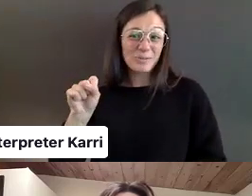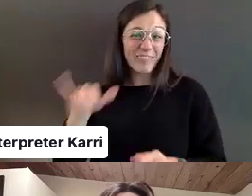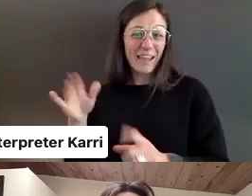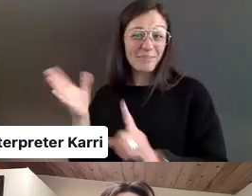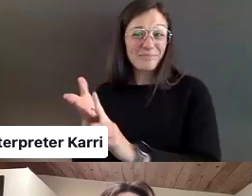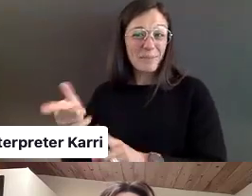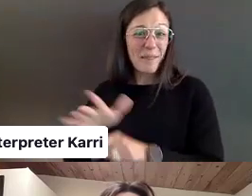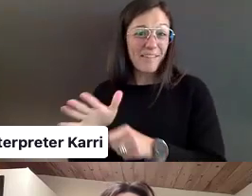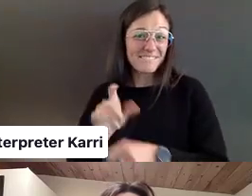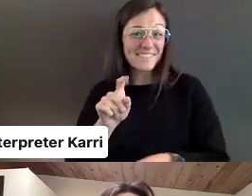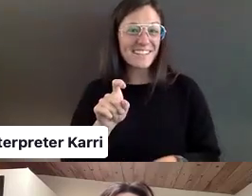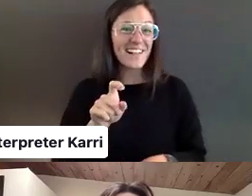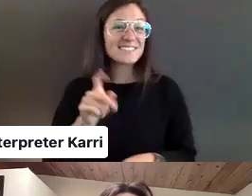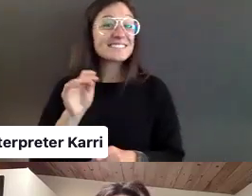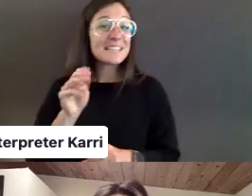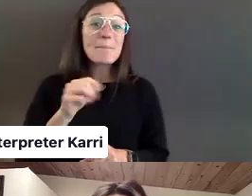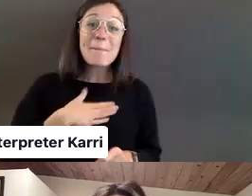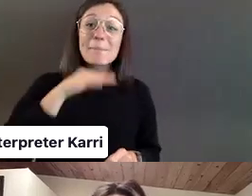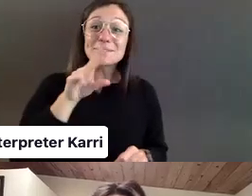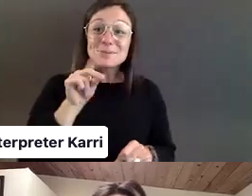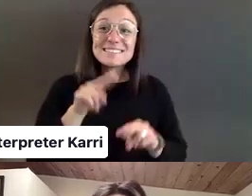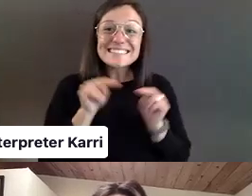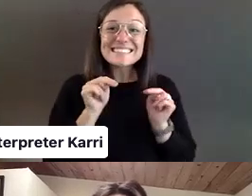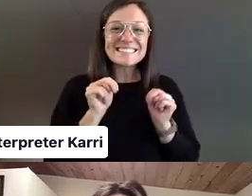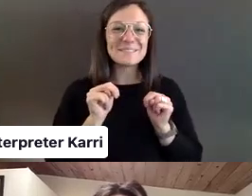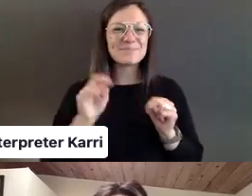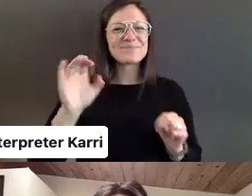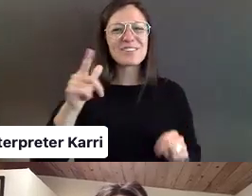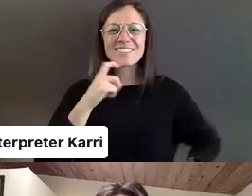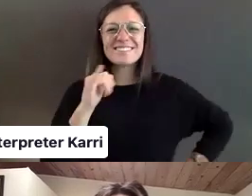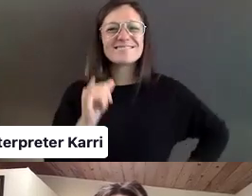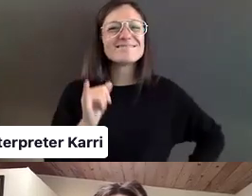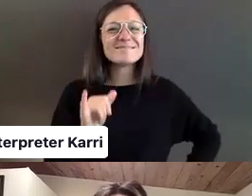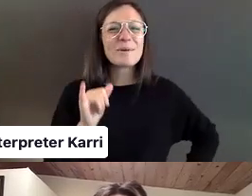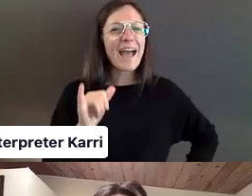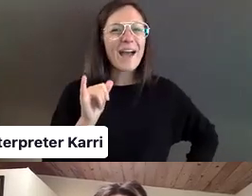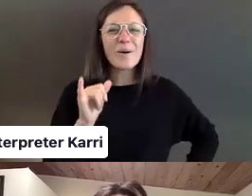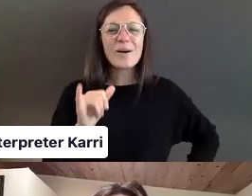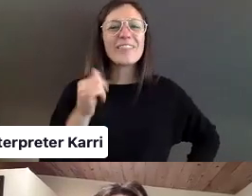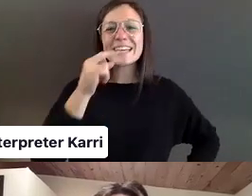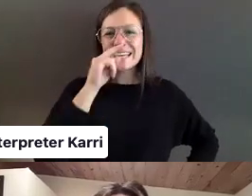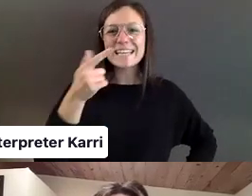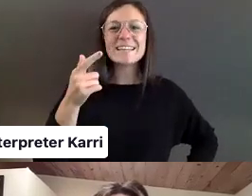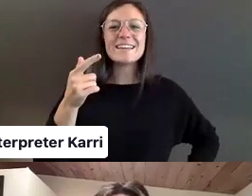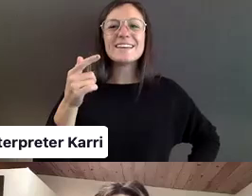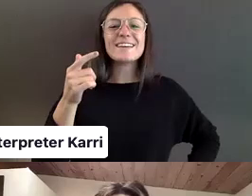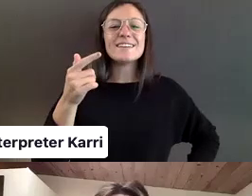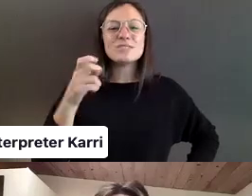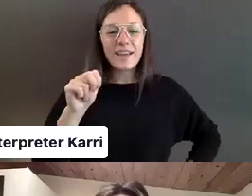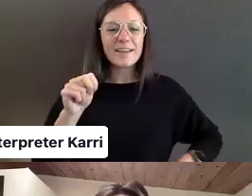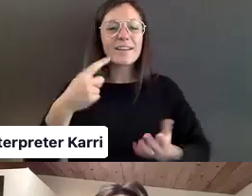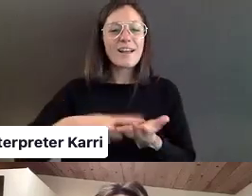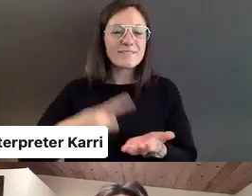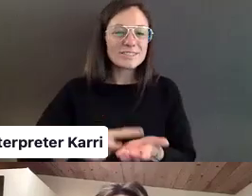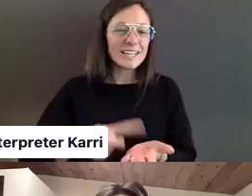They sit. This is the most Kim Jen conversation of all time, by the way. This is like Meg, this